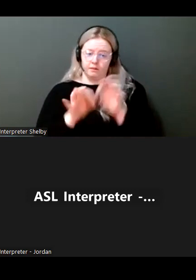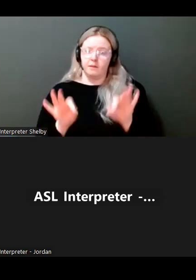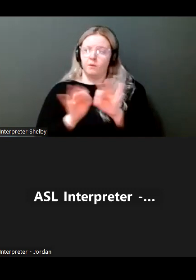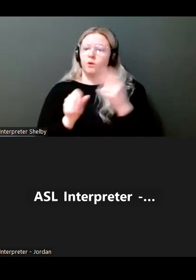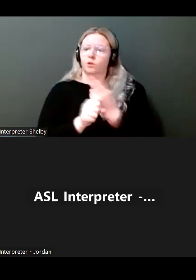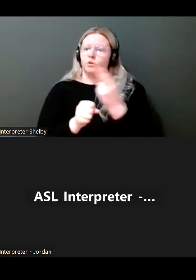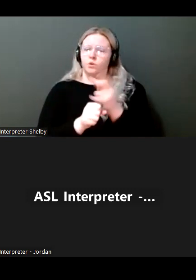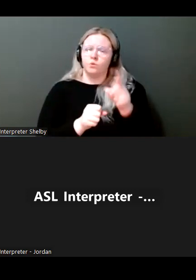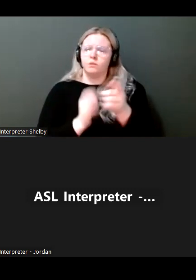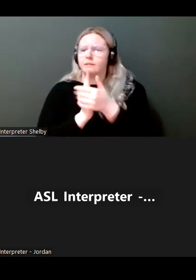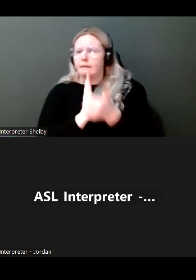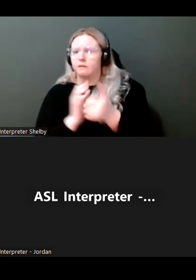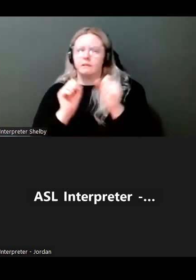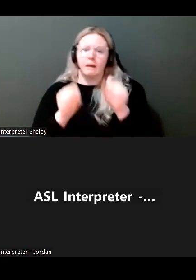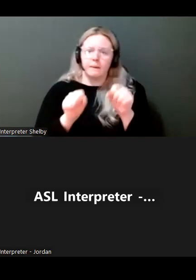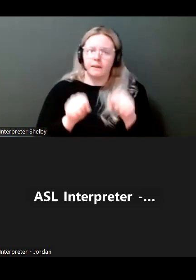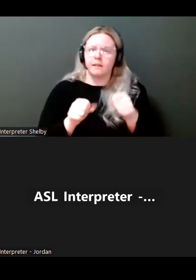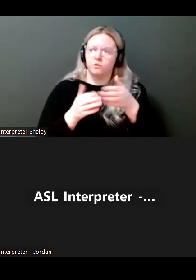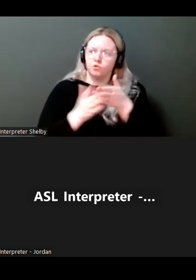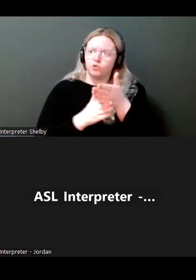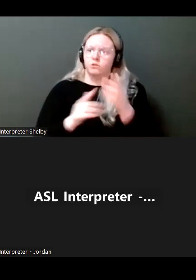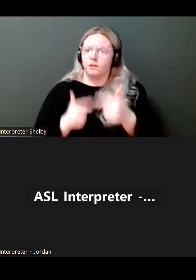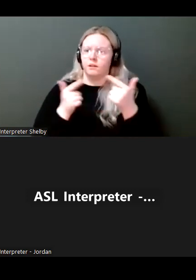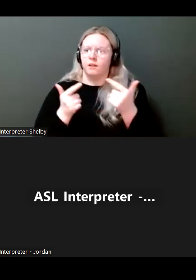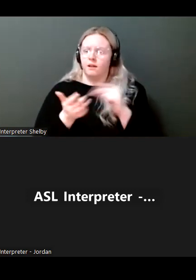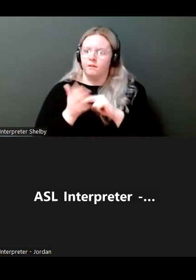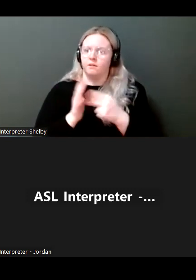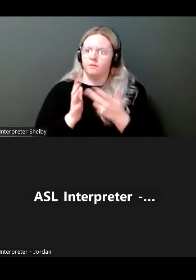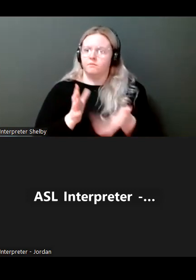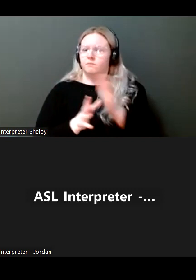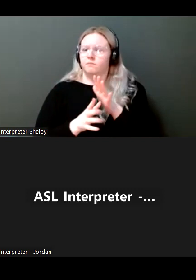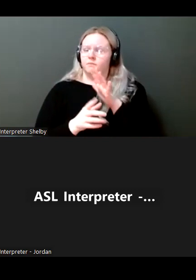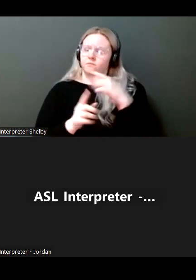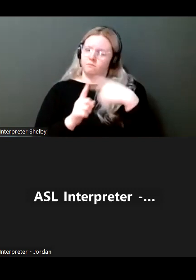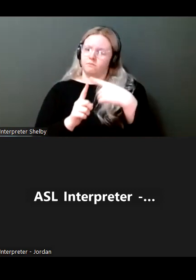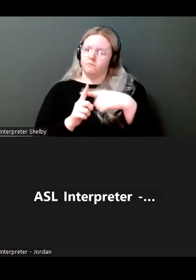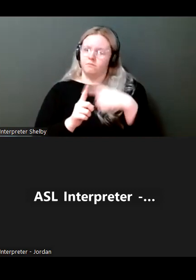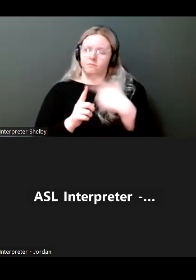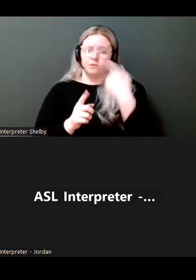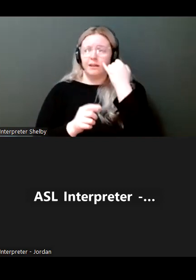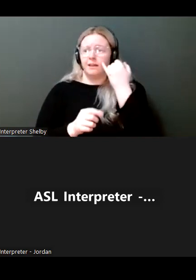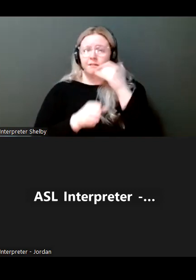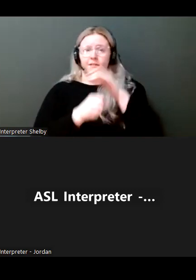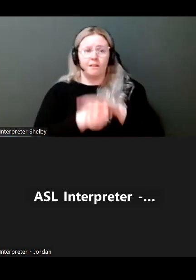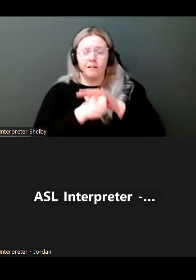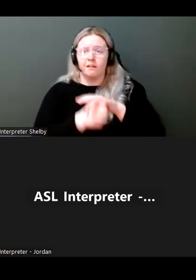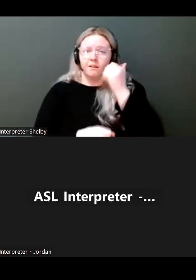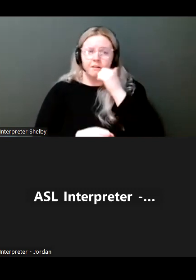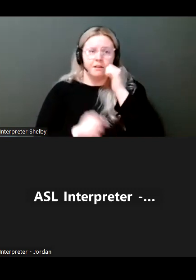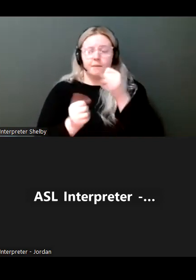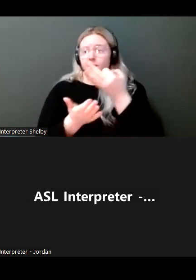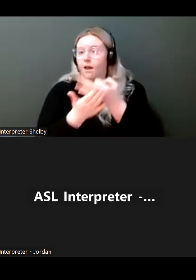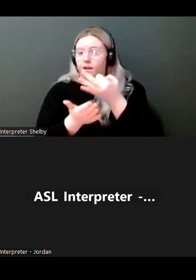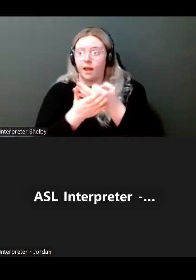our lives to make the most of life. It's being able to cope with normal everyday stresses that we all face, right? It might be financial